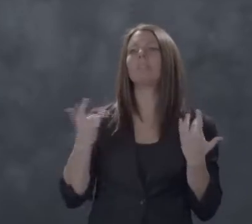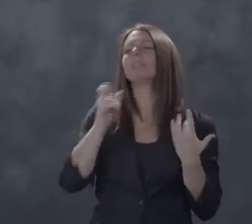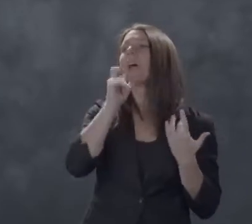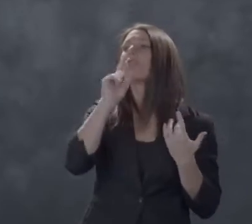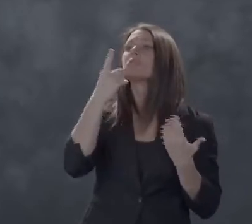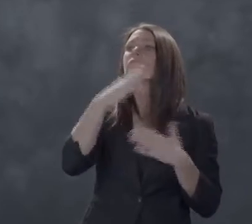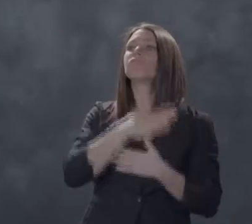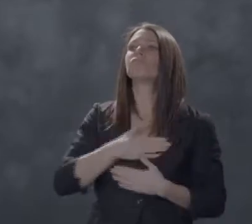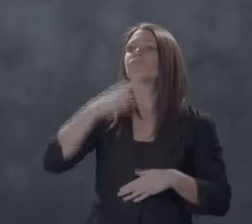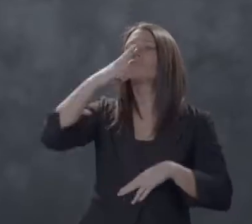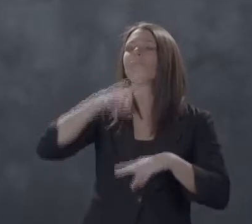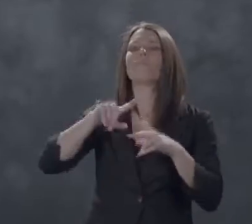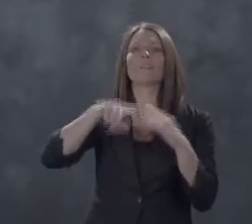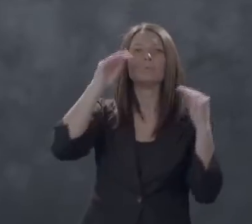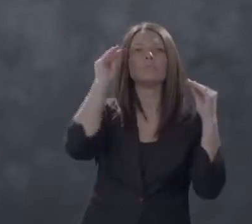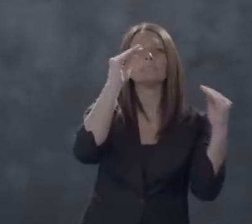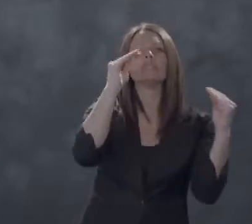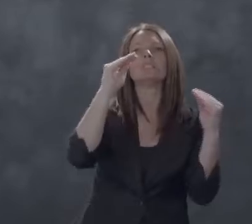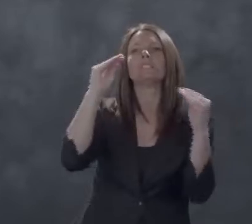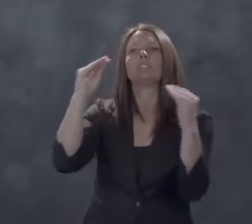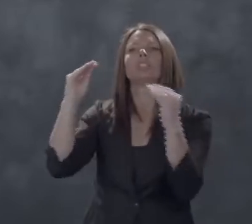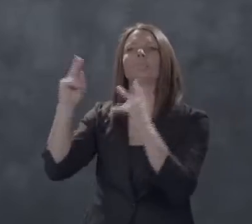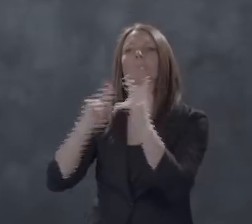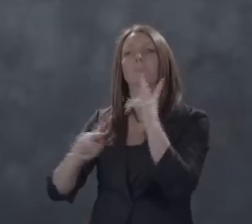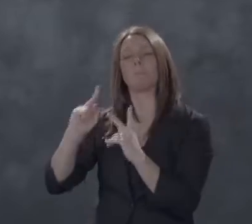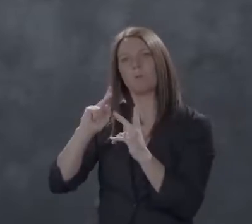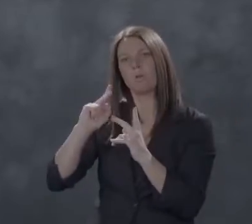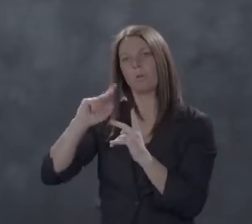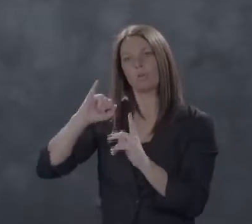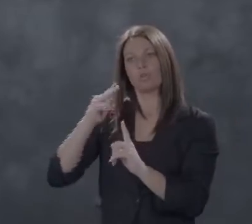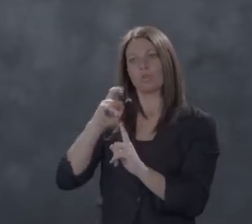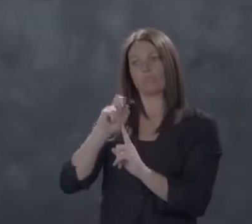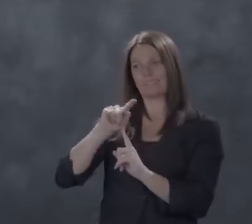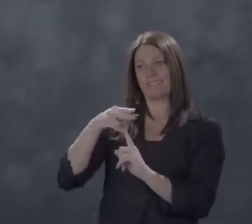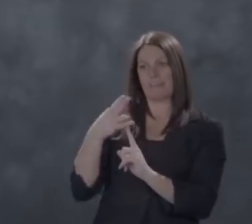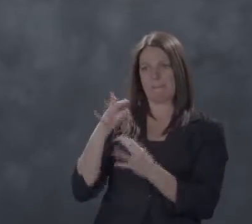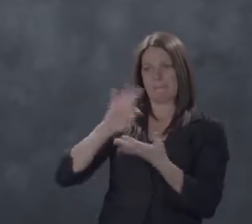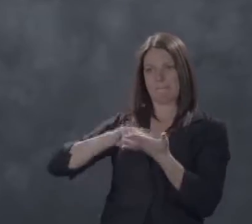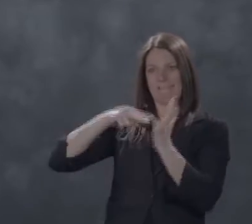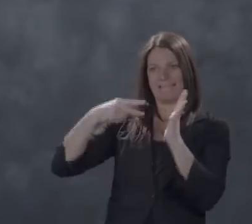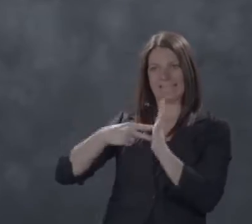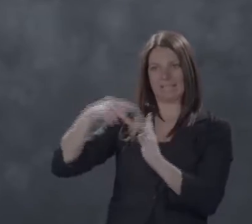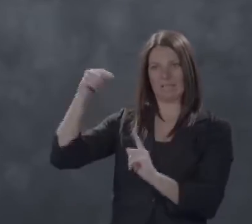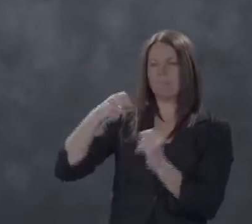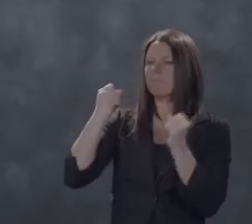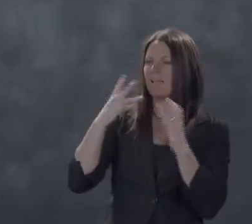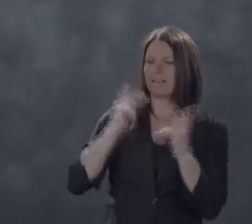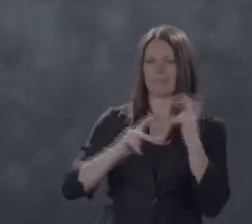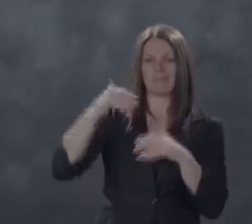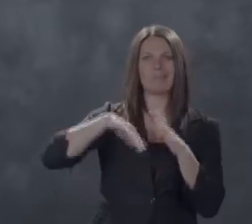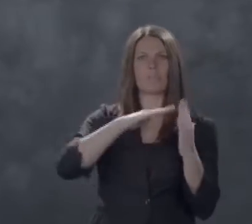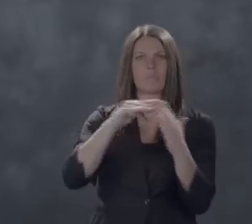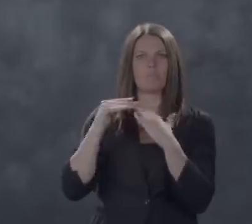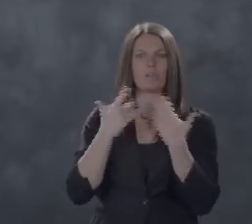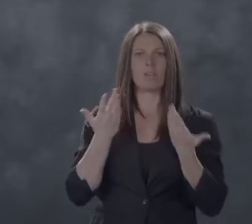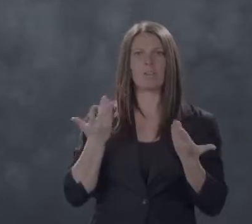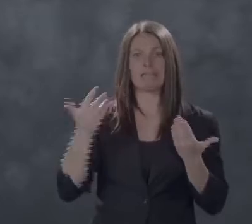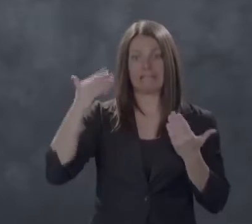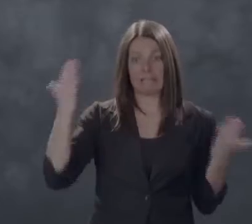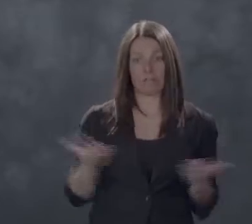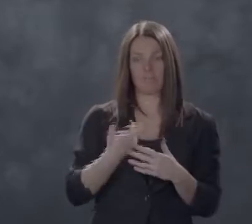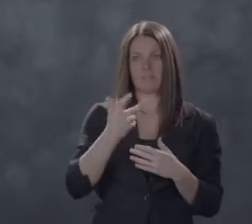fun, but to educate people in terms of what Juneteenth means. There's a lot of people within our community, within the